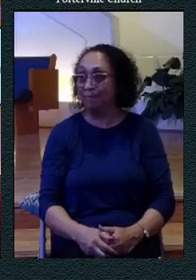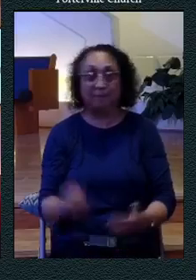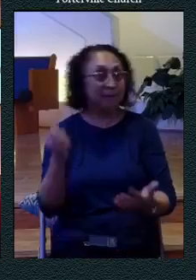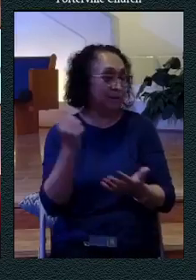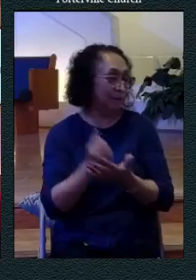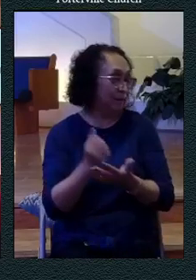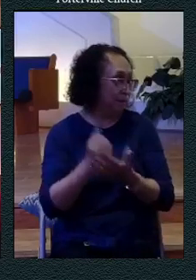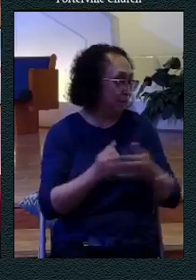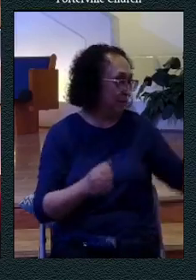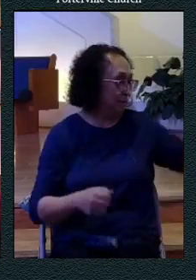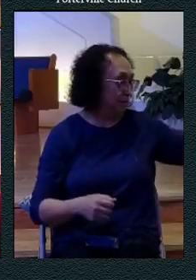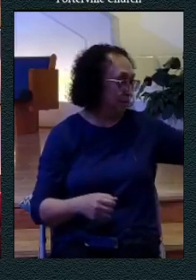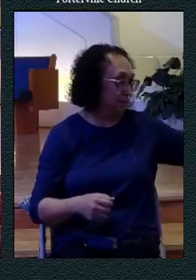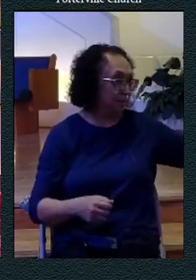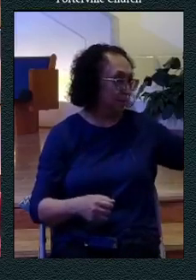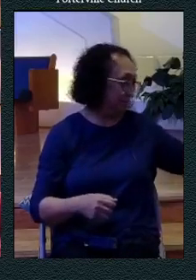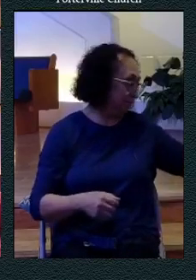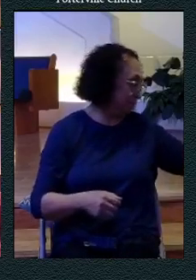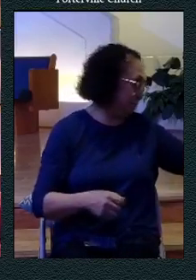Please be seated.